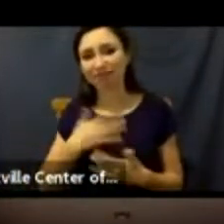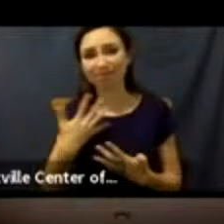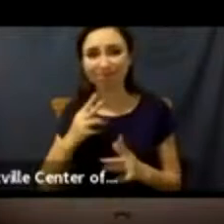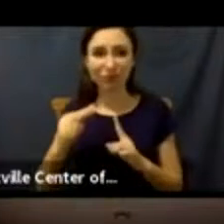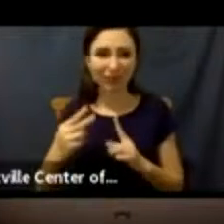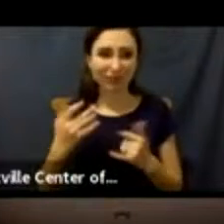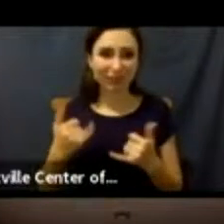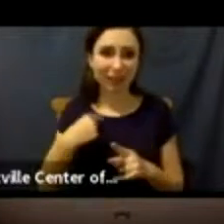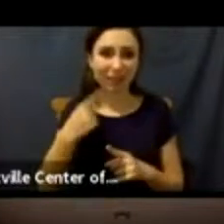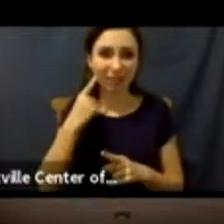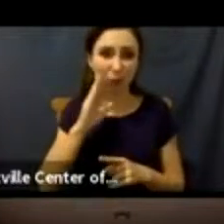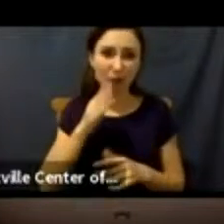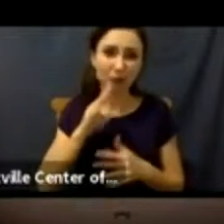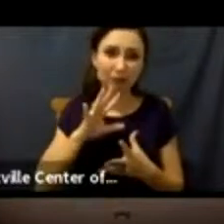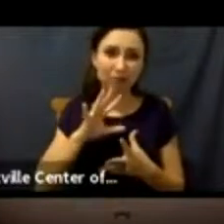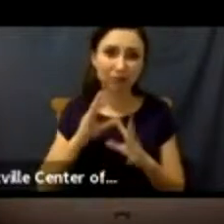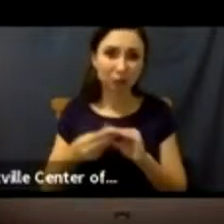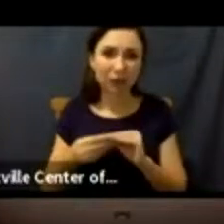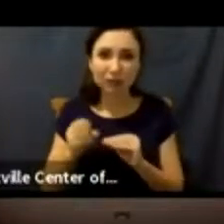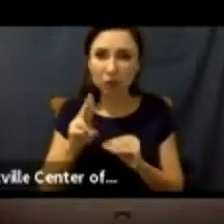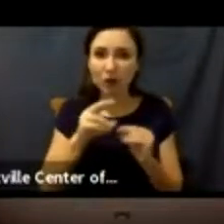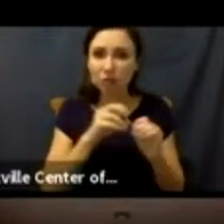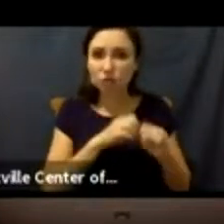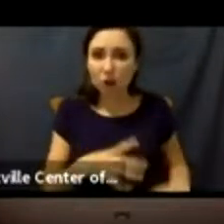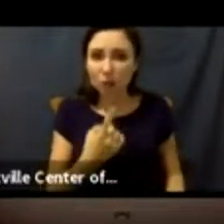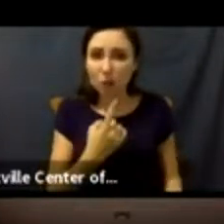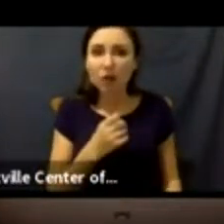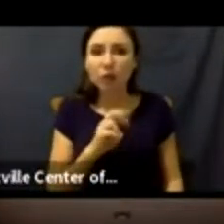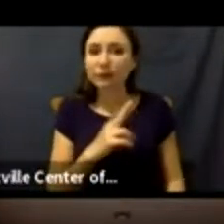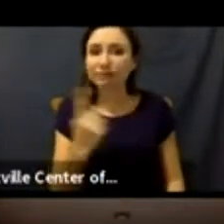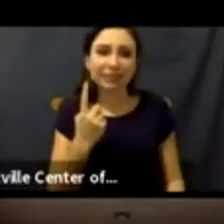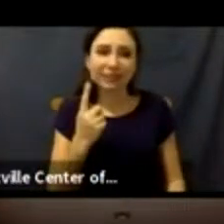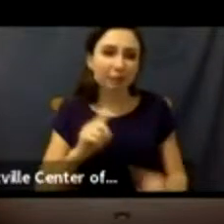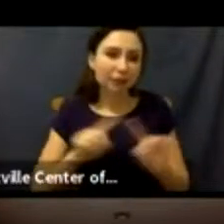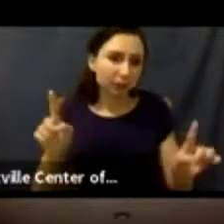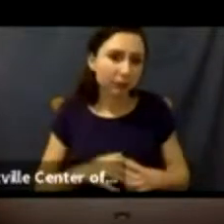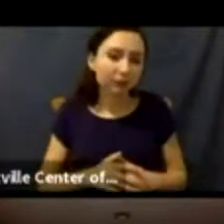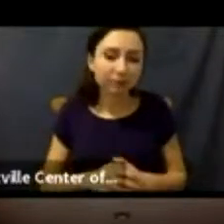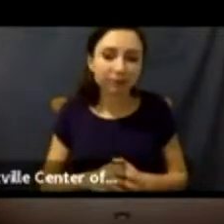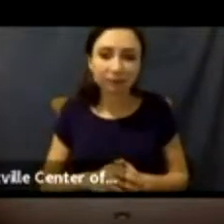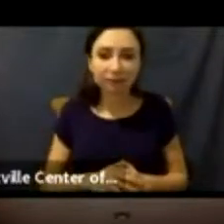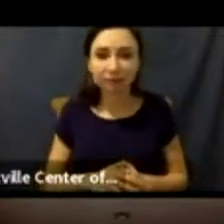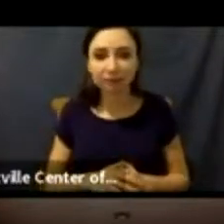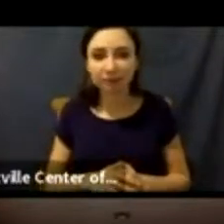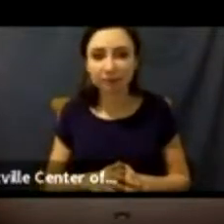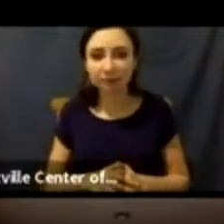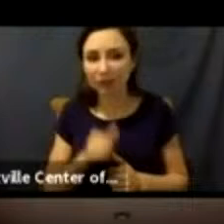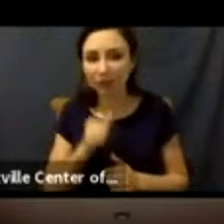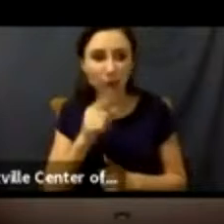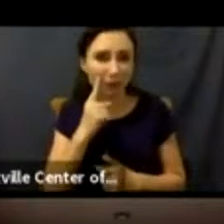we were going to combine those or drop one of those or do something different. And it didn't appear that we did.